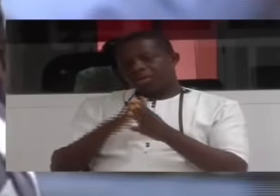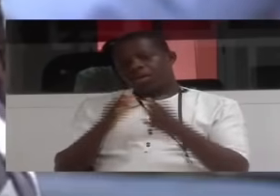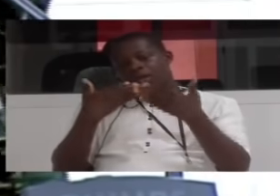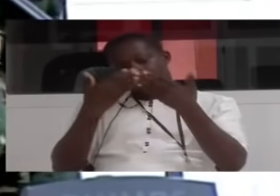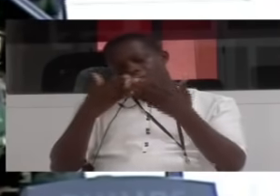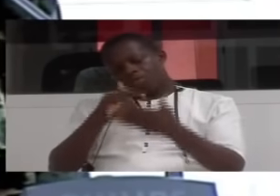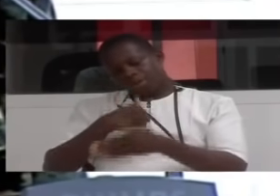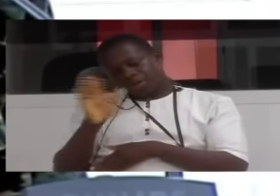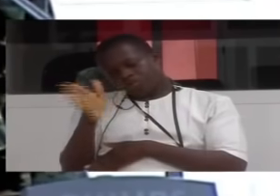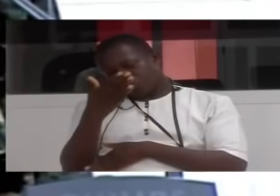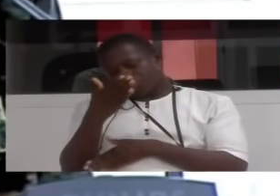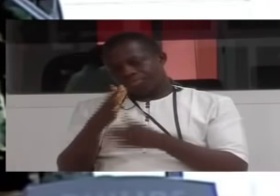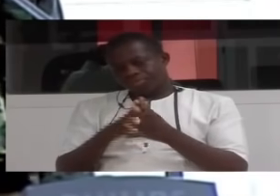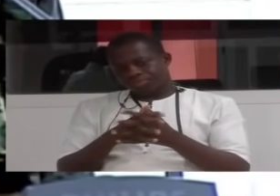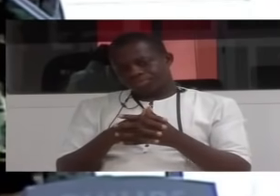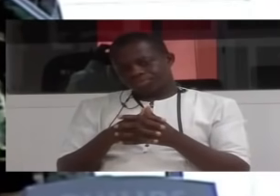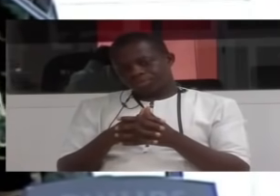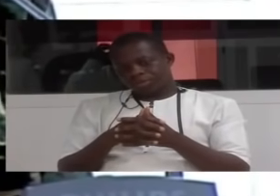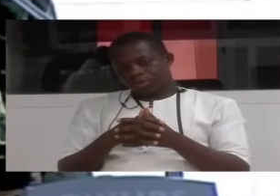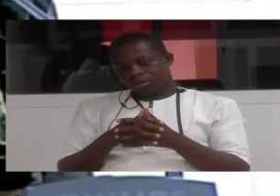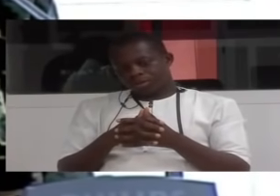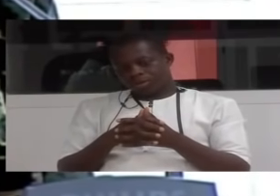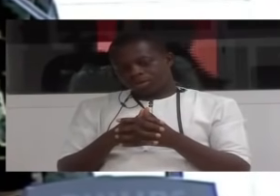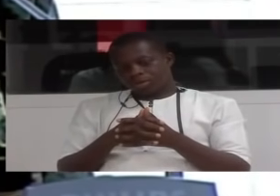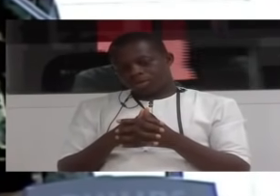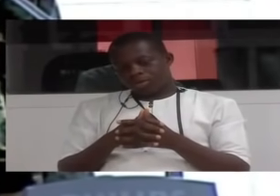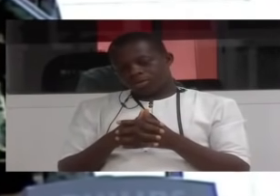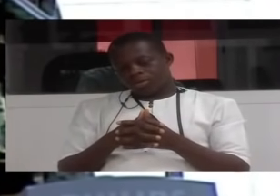ngata. And he said to me, let's go to Banjul. Tata fo